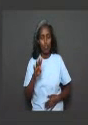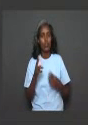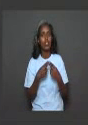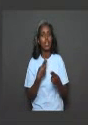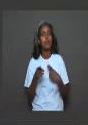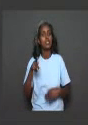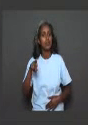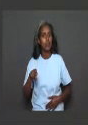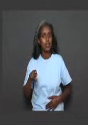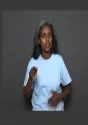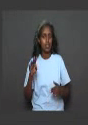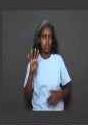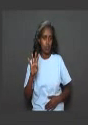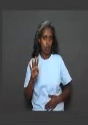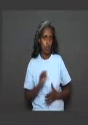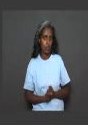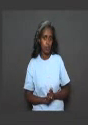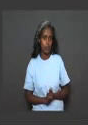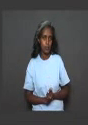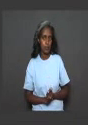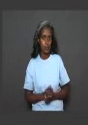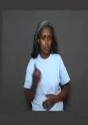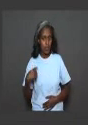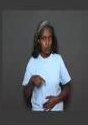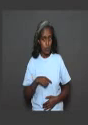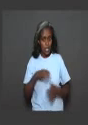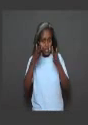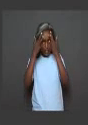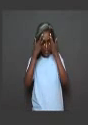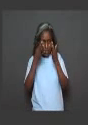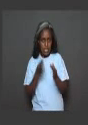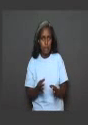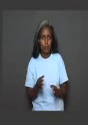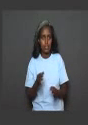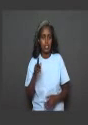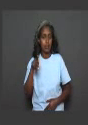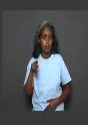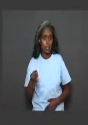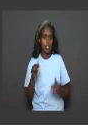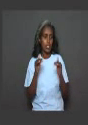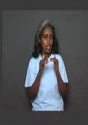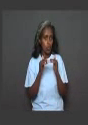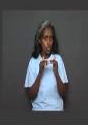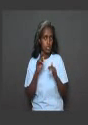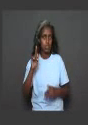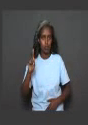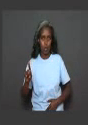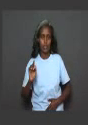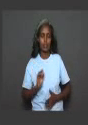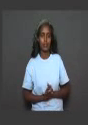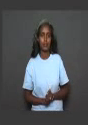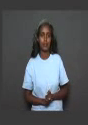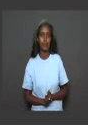p is 4, we can determine that p equals 1.